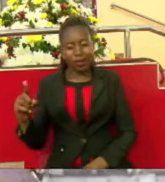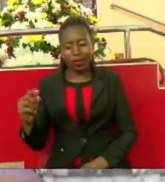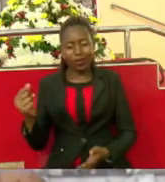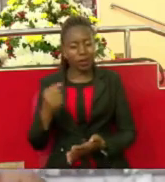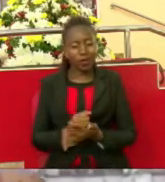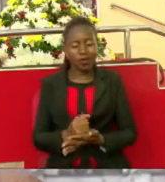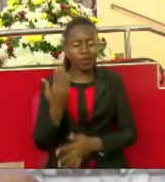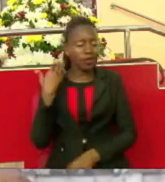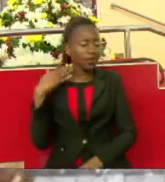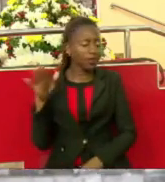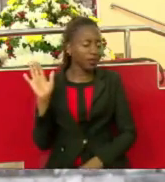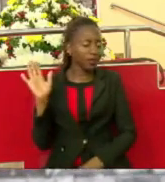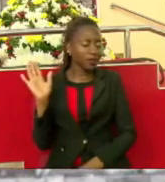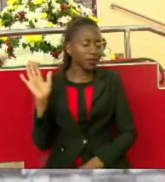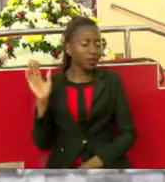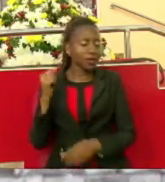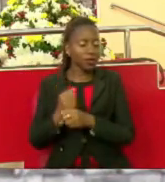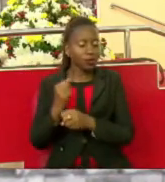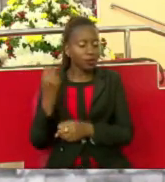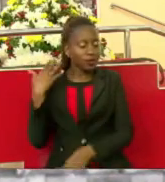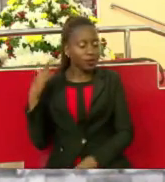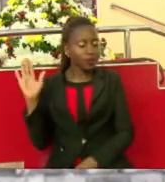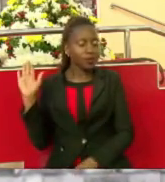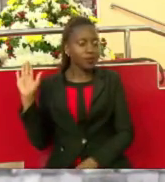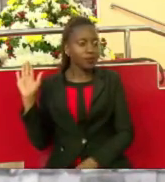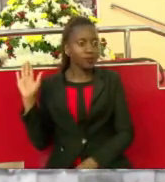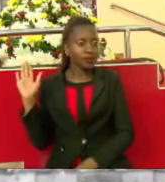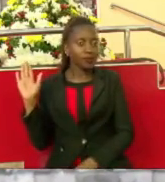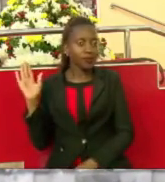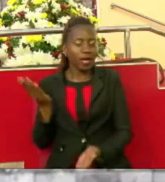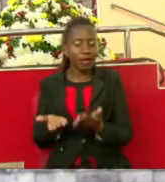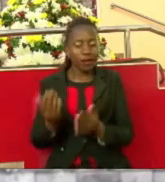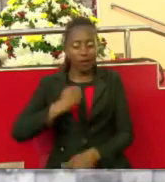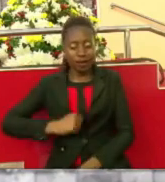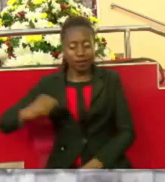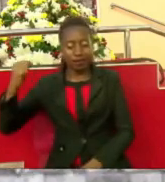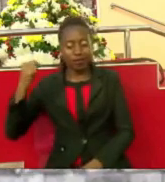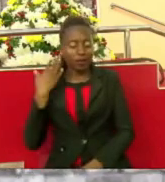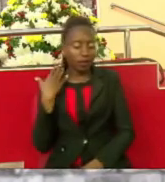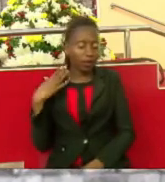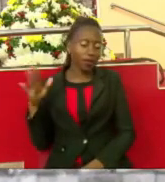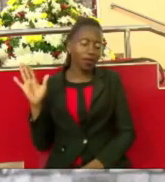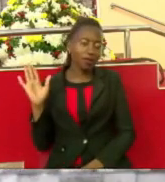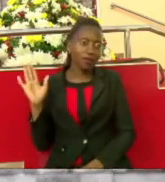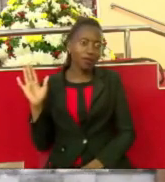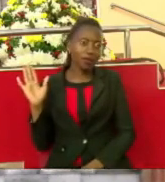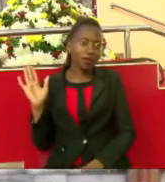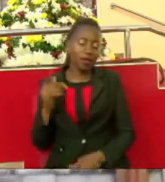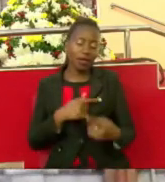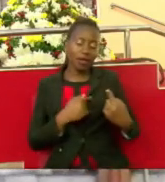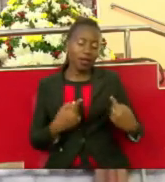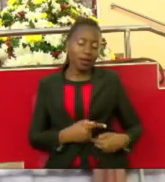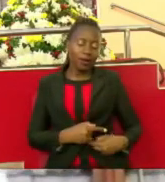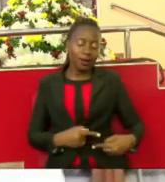hate. To a job they hate. And maybe to a boss they hate. And the heart can only arrest